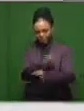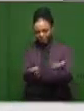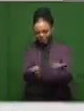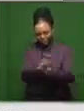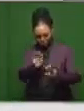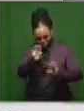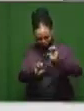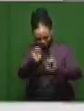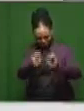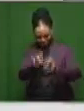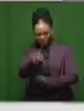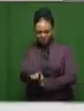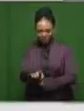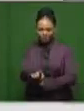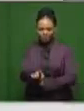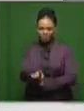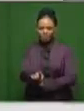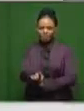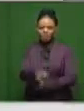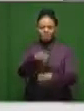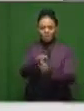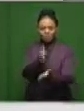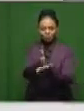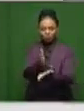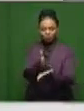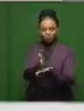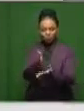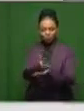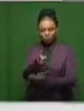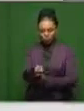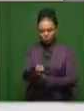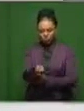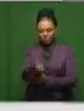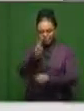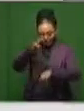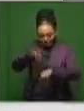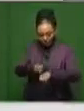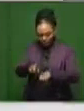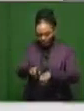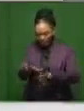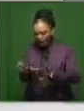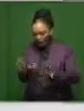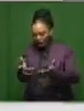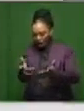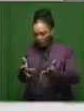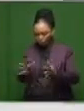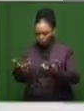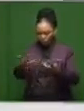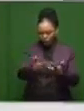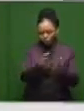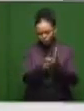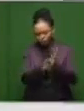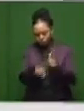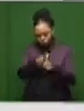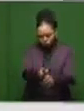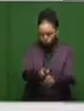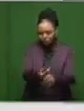you have to make sure that you characterize what goes into that vaccine and